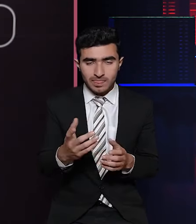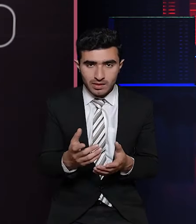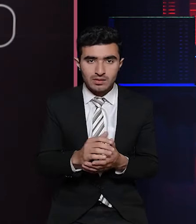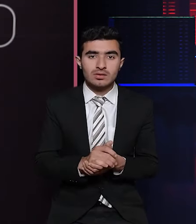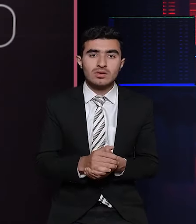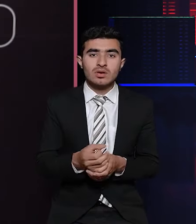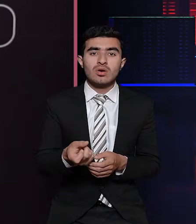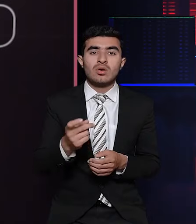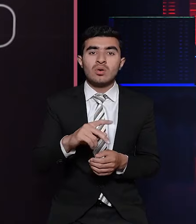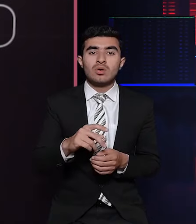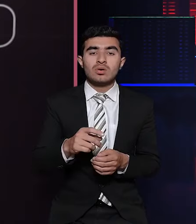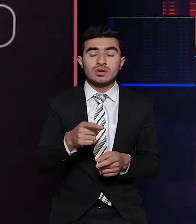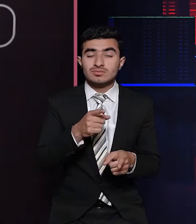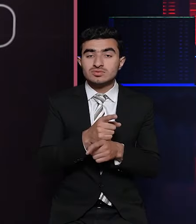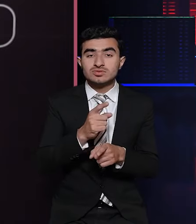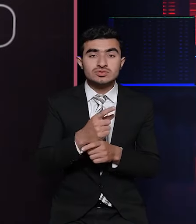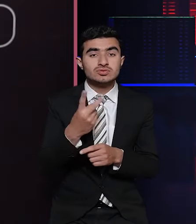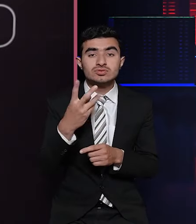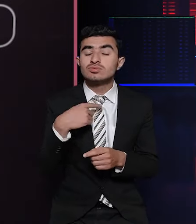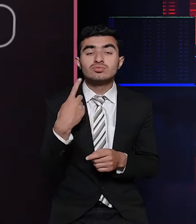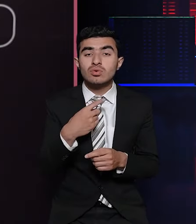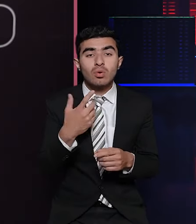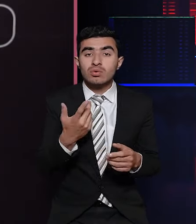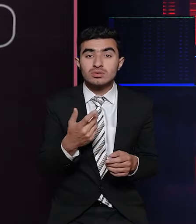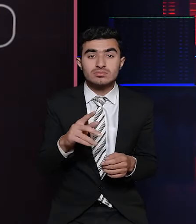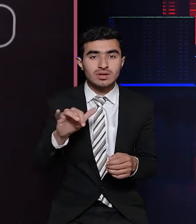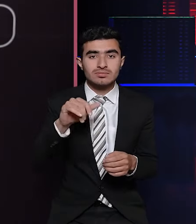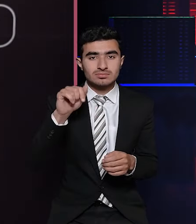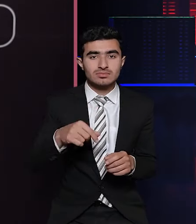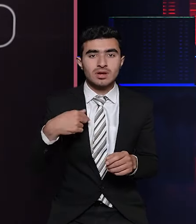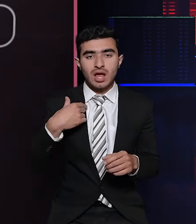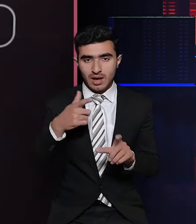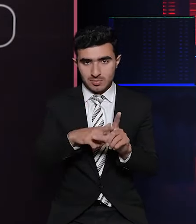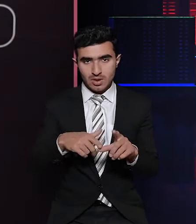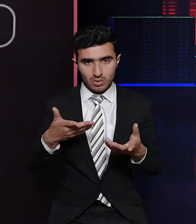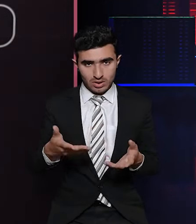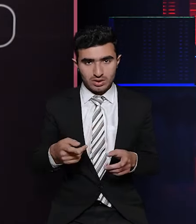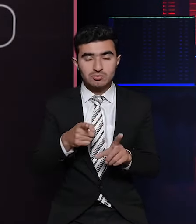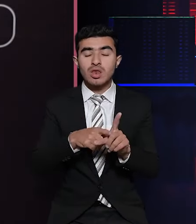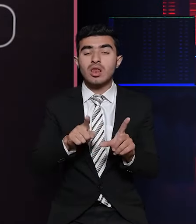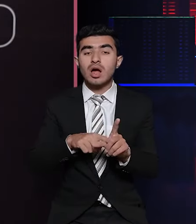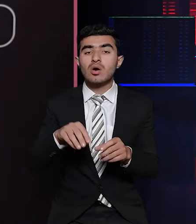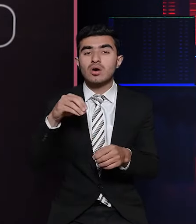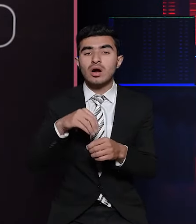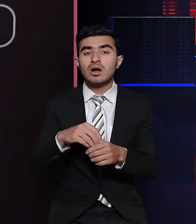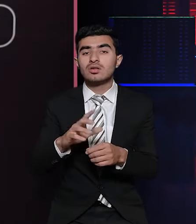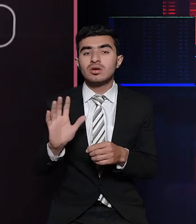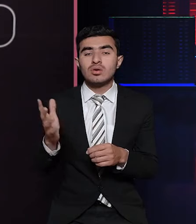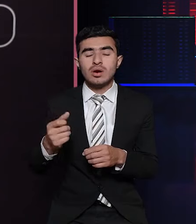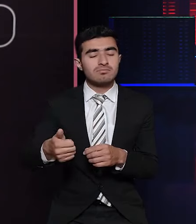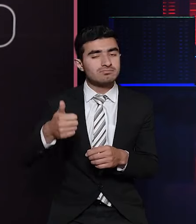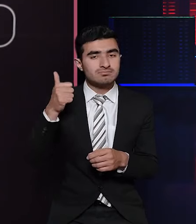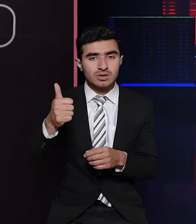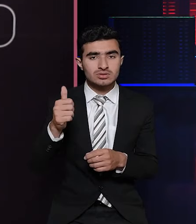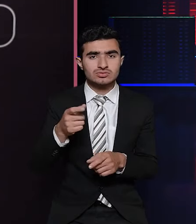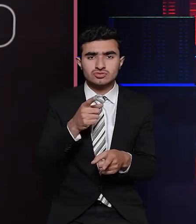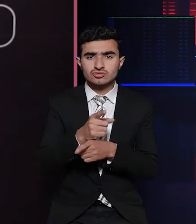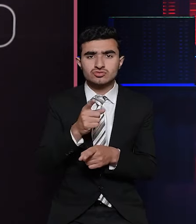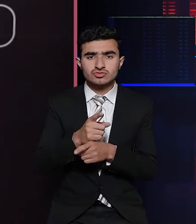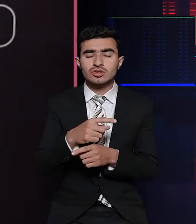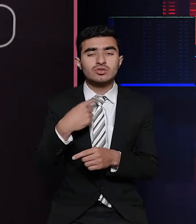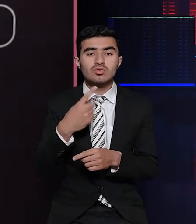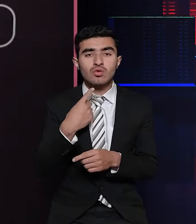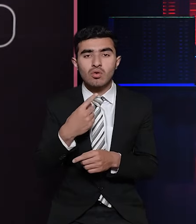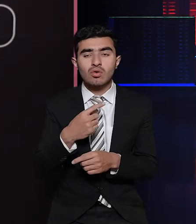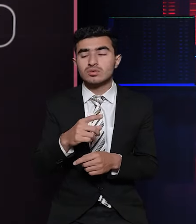Lahore based, so I picked out top trainers from Lahore who would be able to give you professional advice